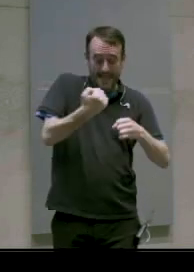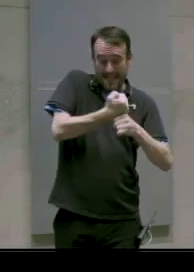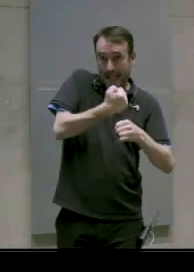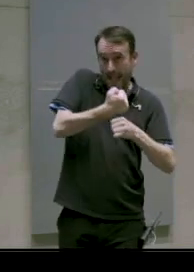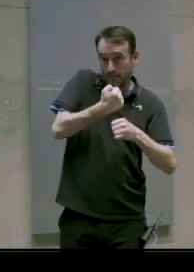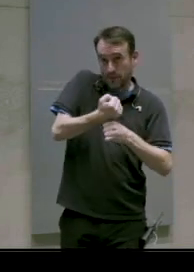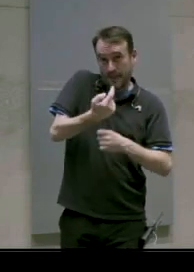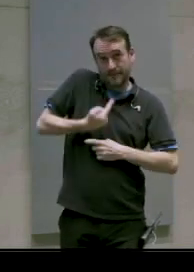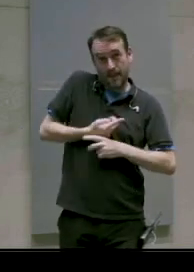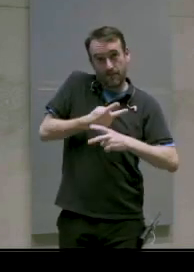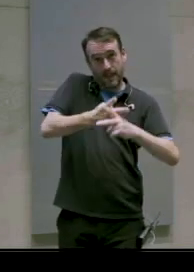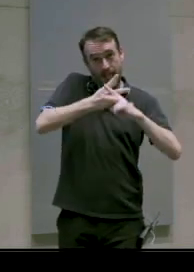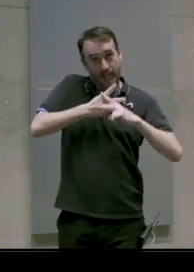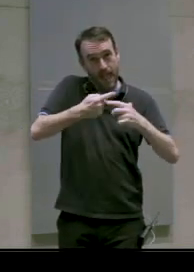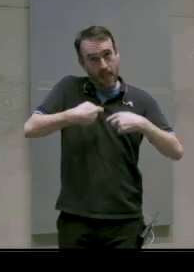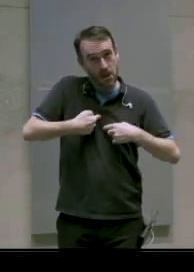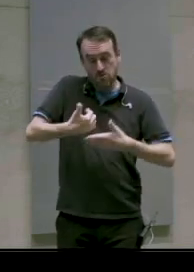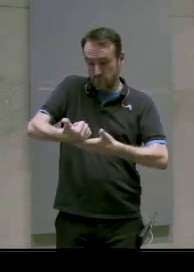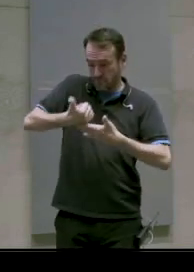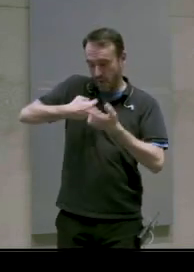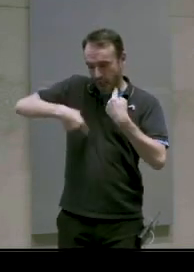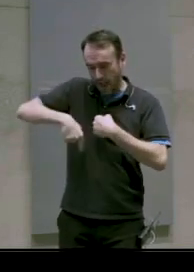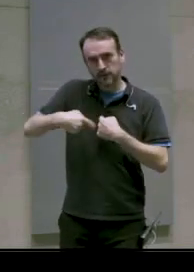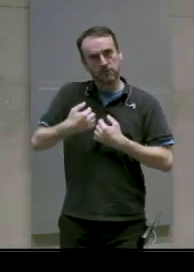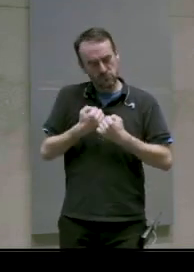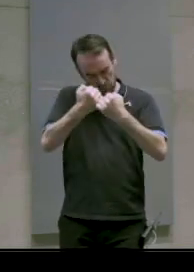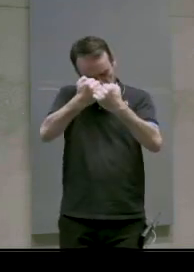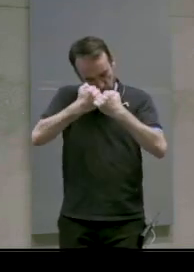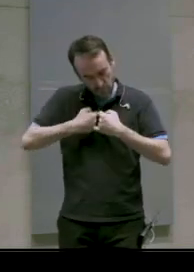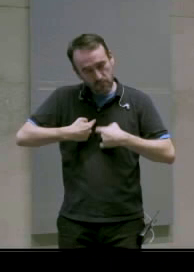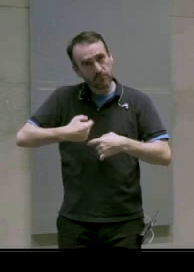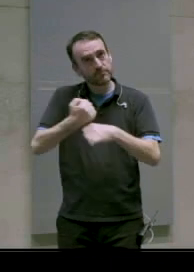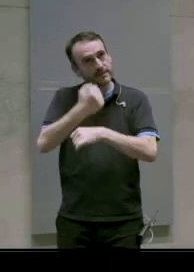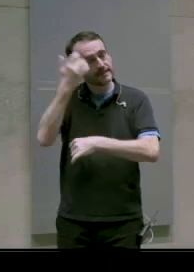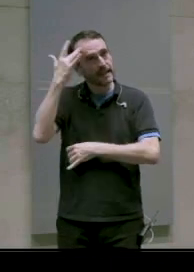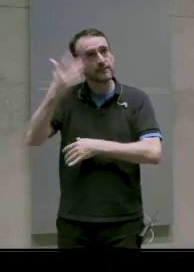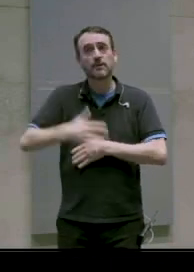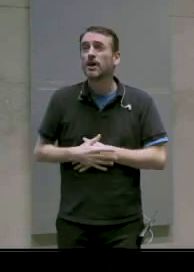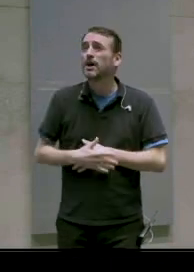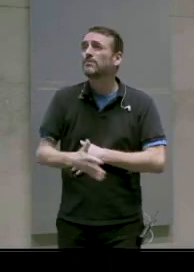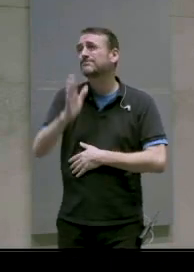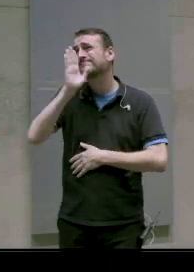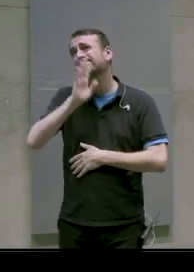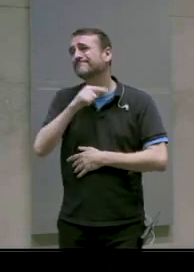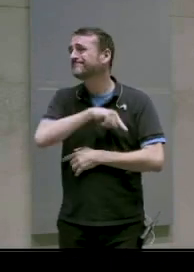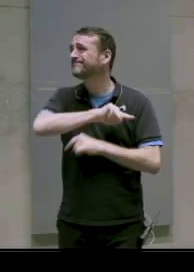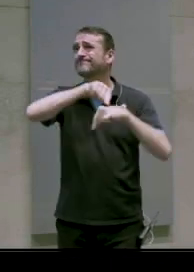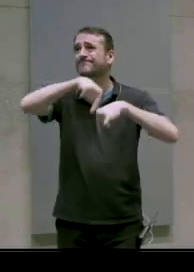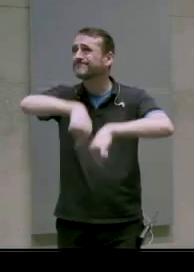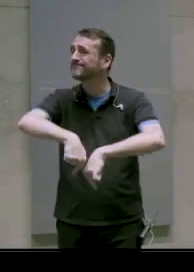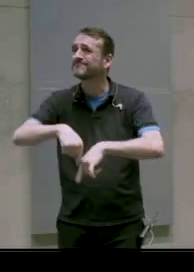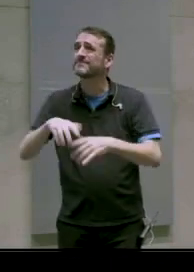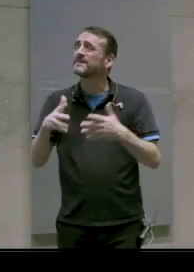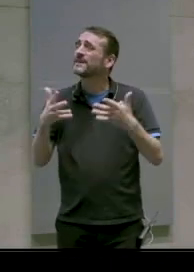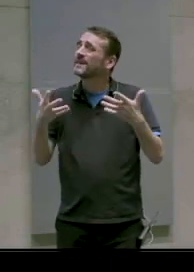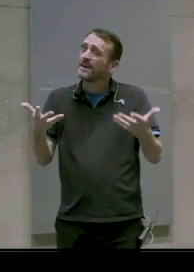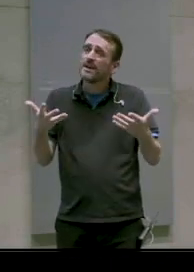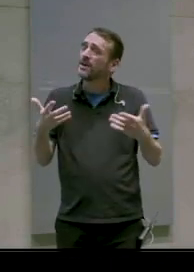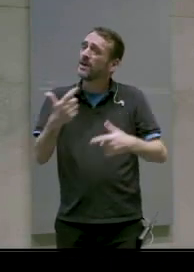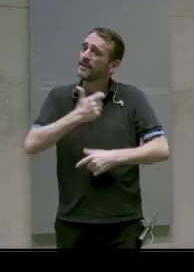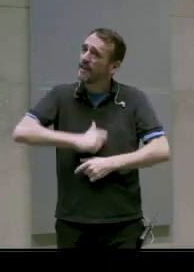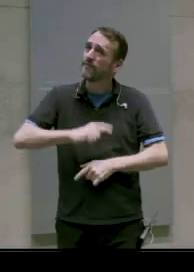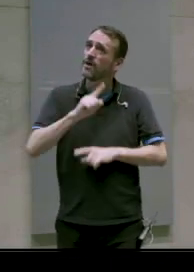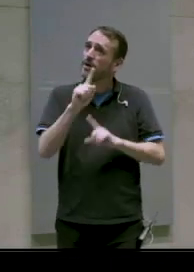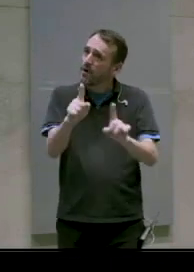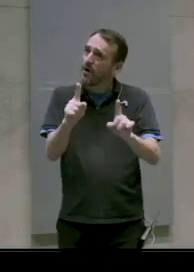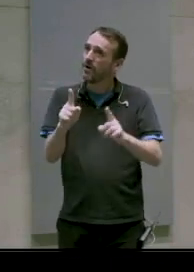support us to make sense of ourselves. Sadly, we couldn't show up in person because Corona had different plans for us. So today I will